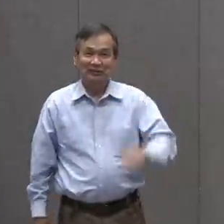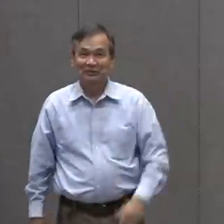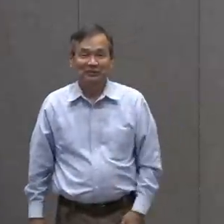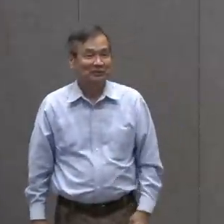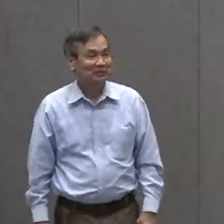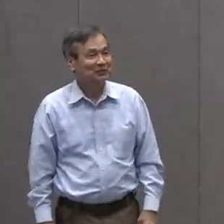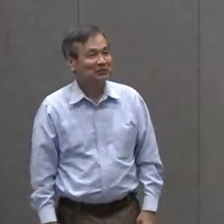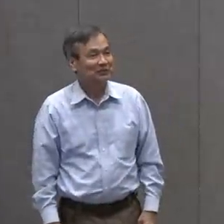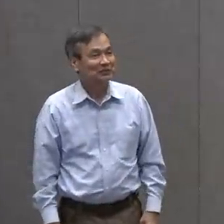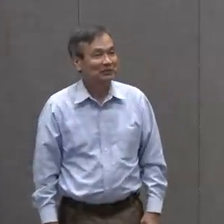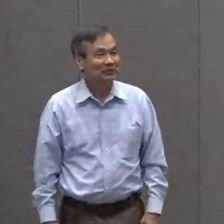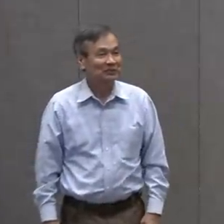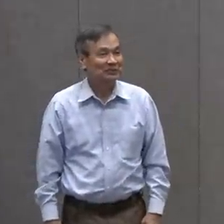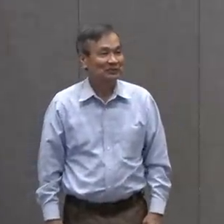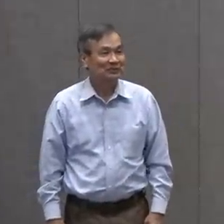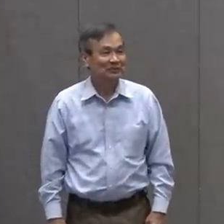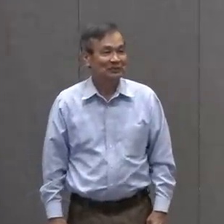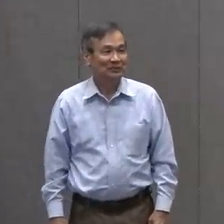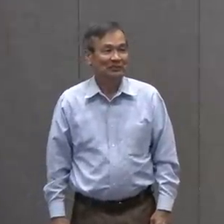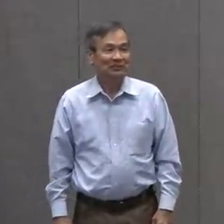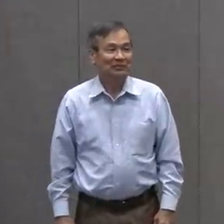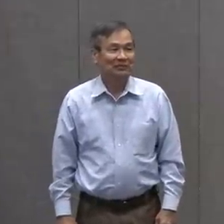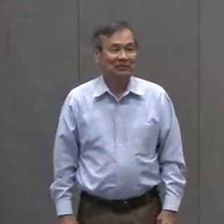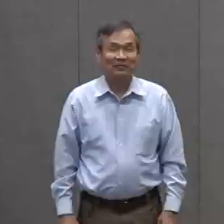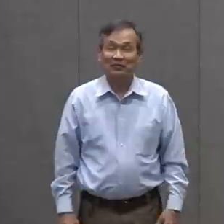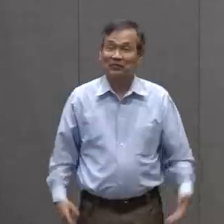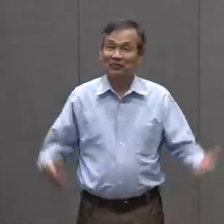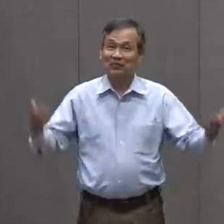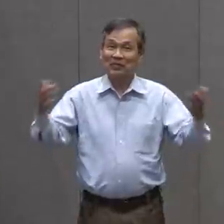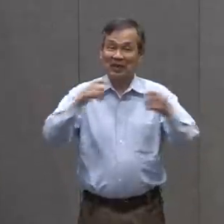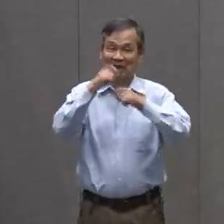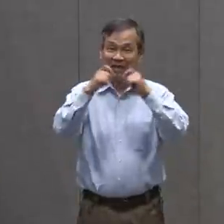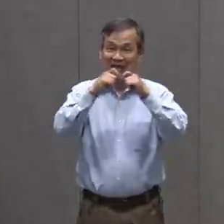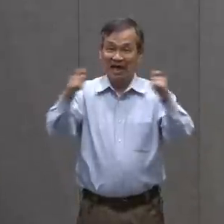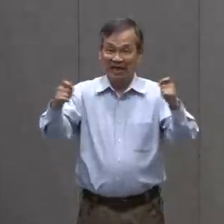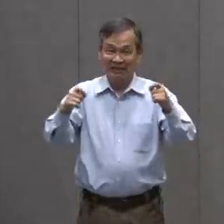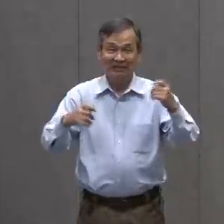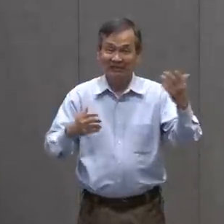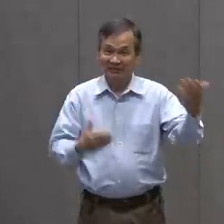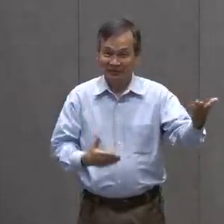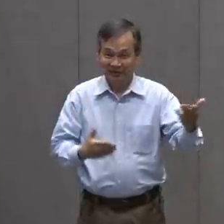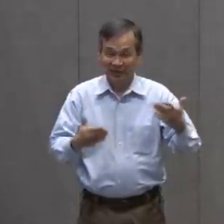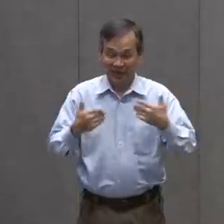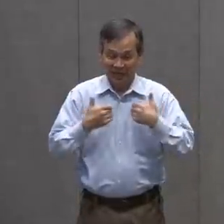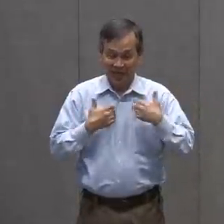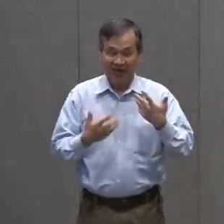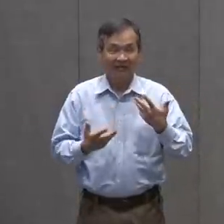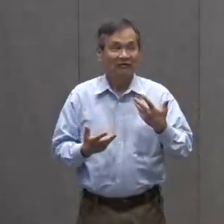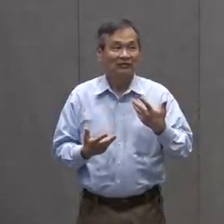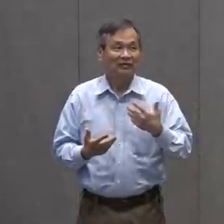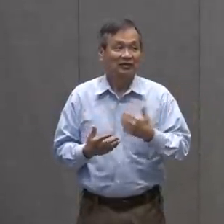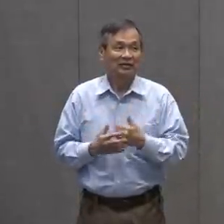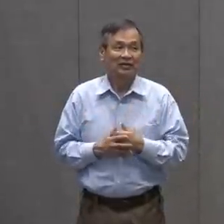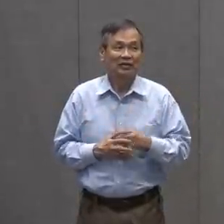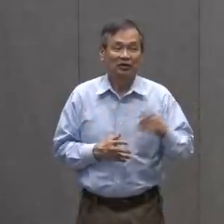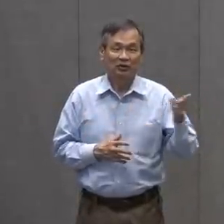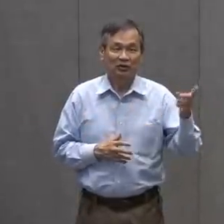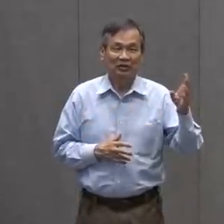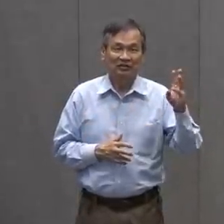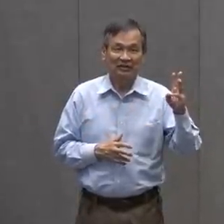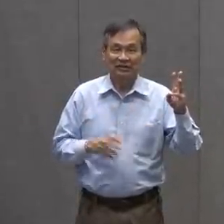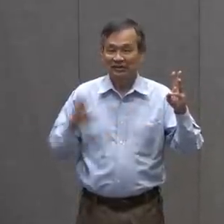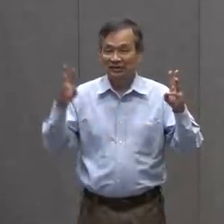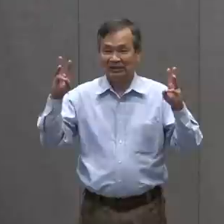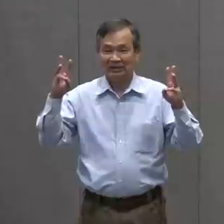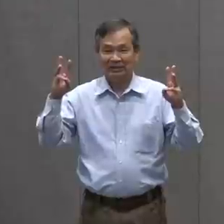be 6. We tied. So if we count up our counters, we have 4, 5, 6. She has 6, and I have 4,